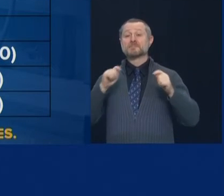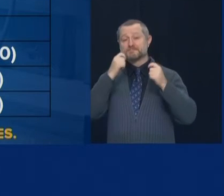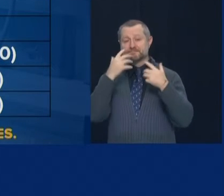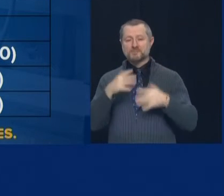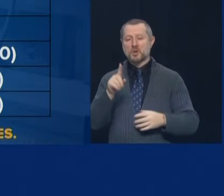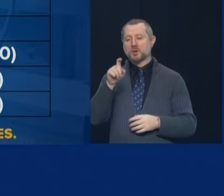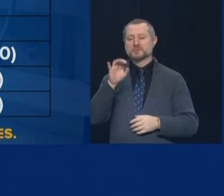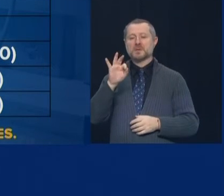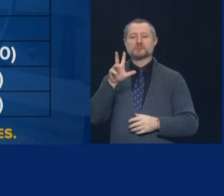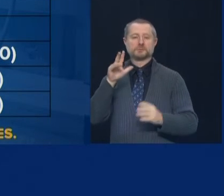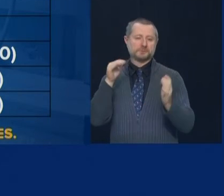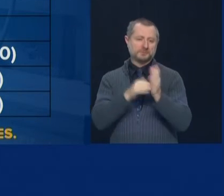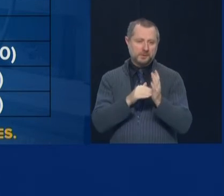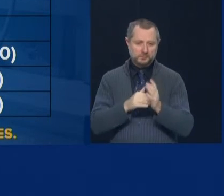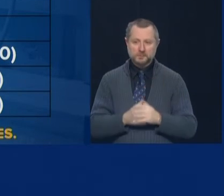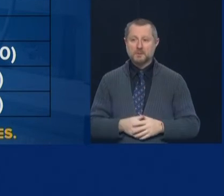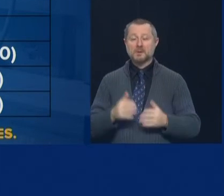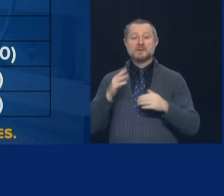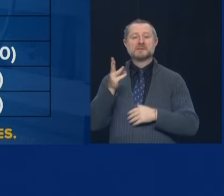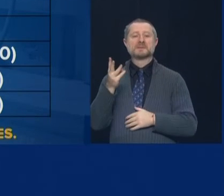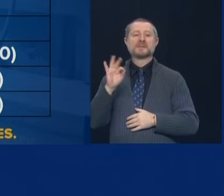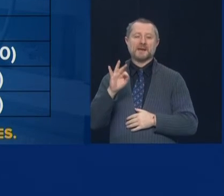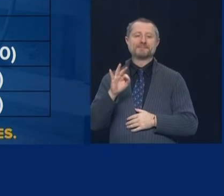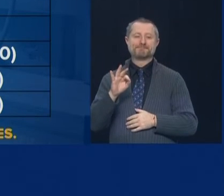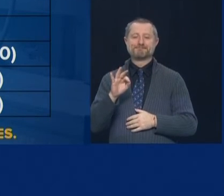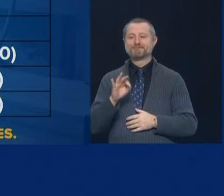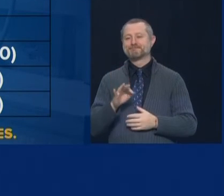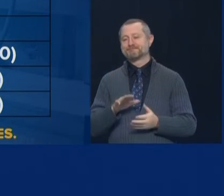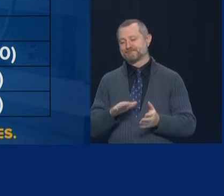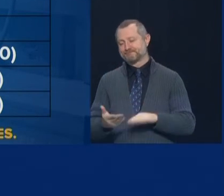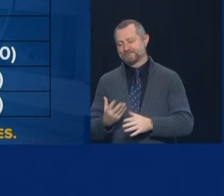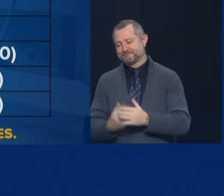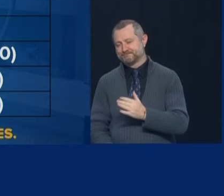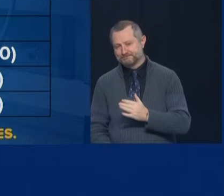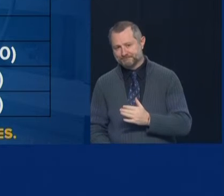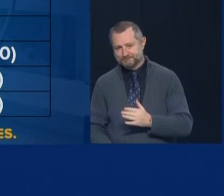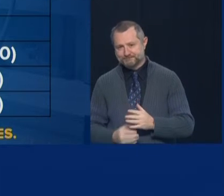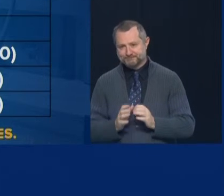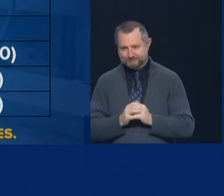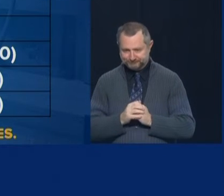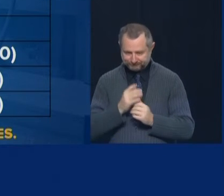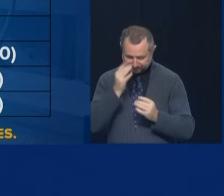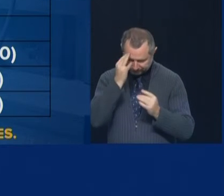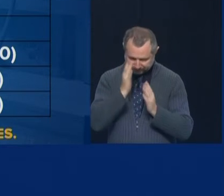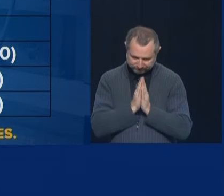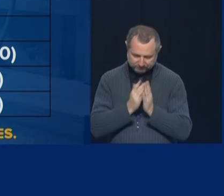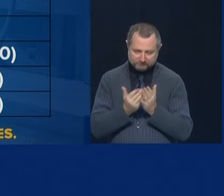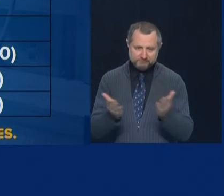193,000 tests, 69 New Yorkers passed away. They're in our thoughts and prayers.